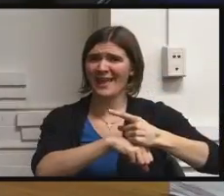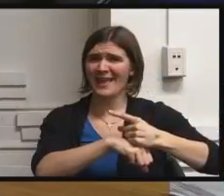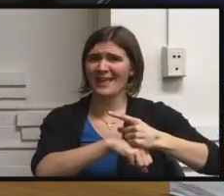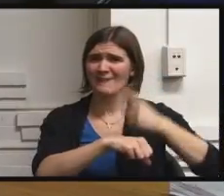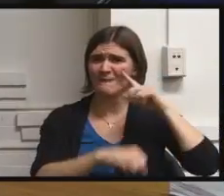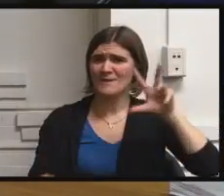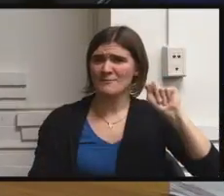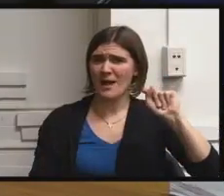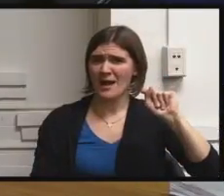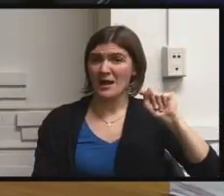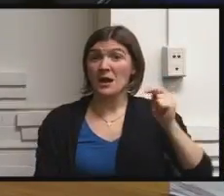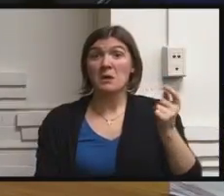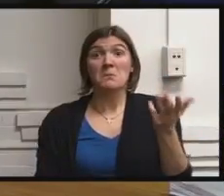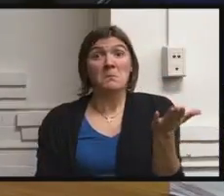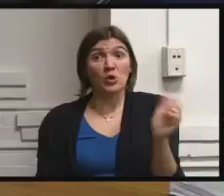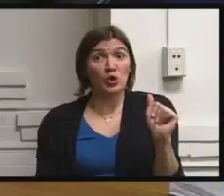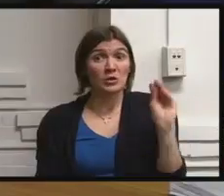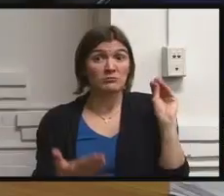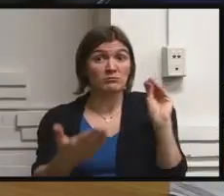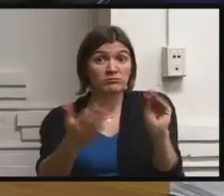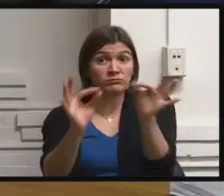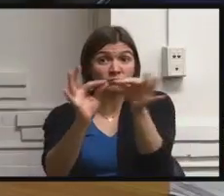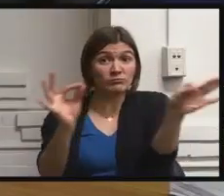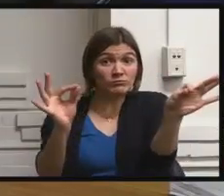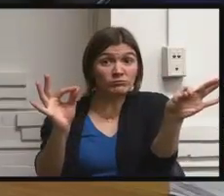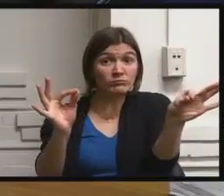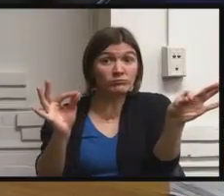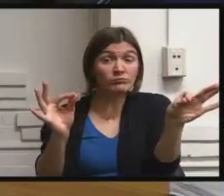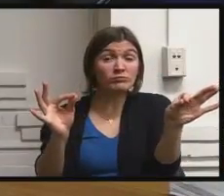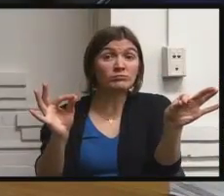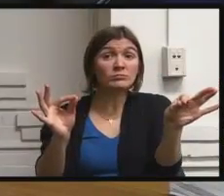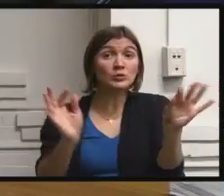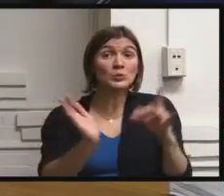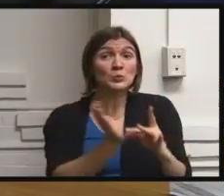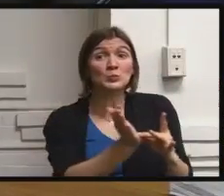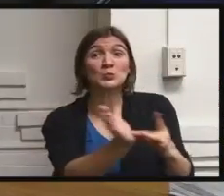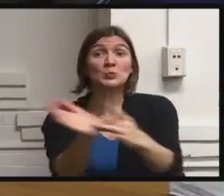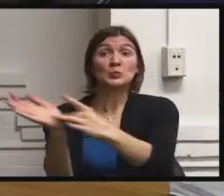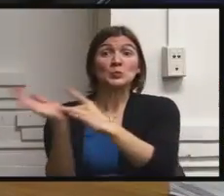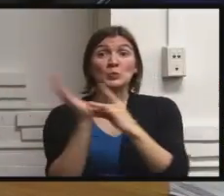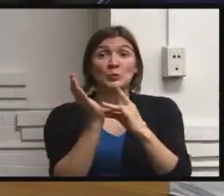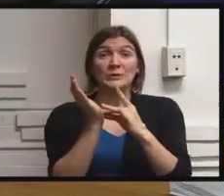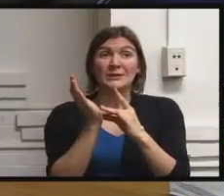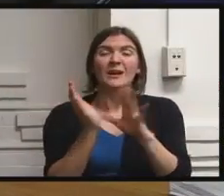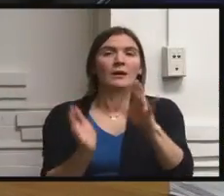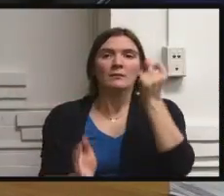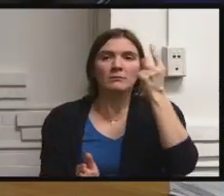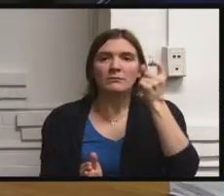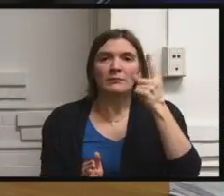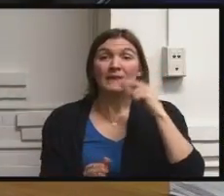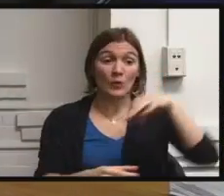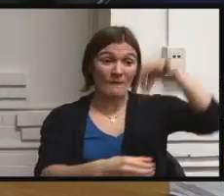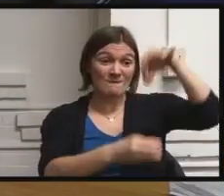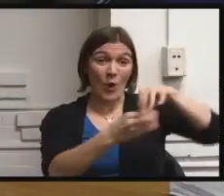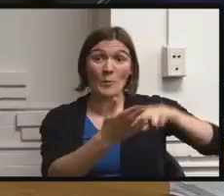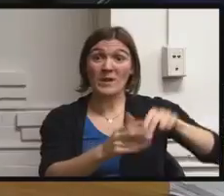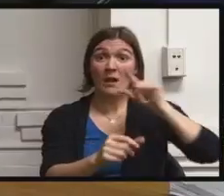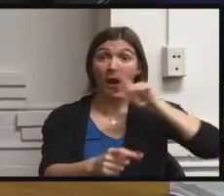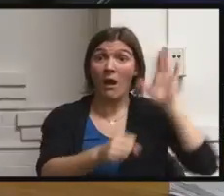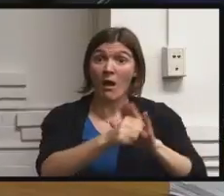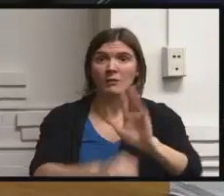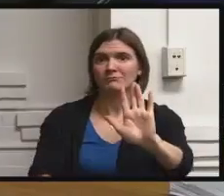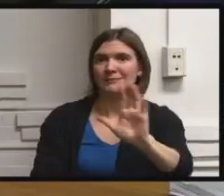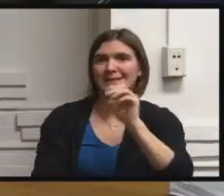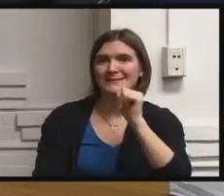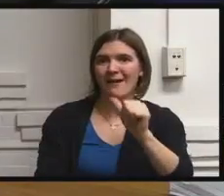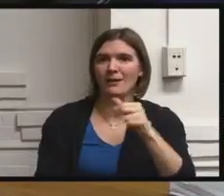I've spent quite a bit of time trying to figure out how a non-binding ballot